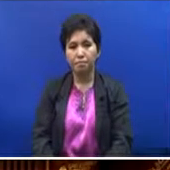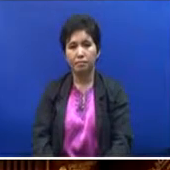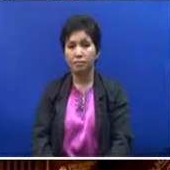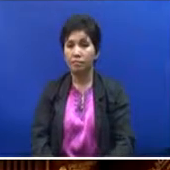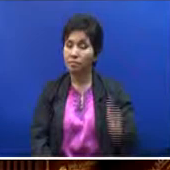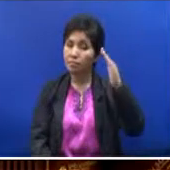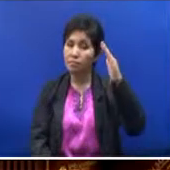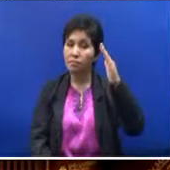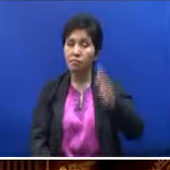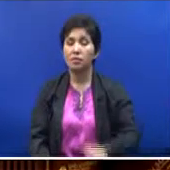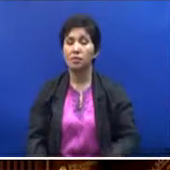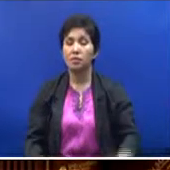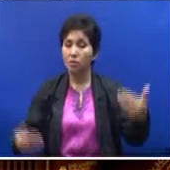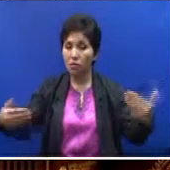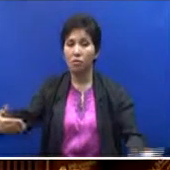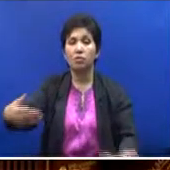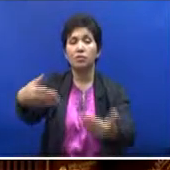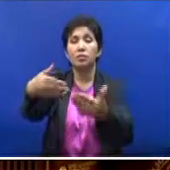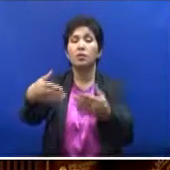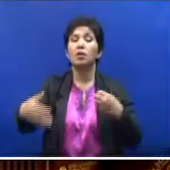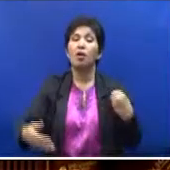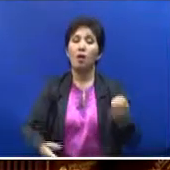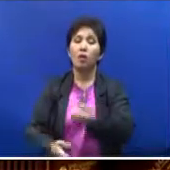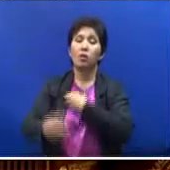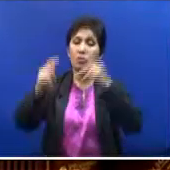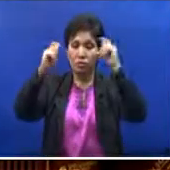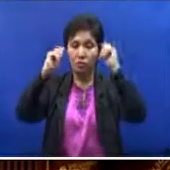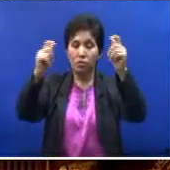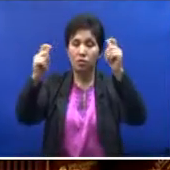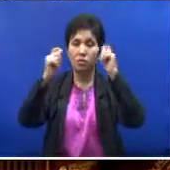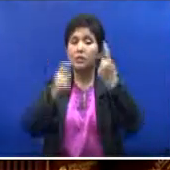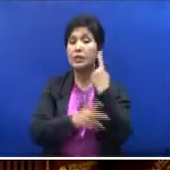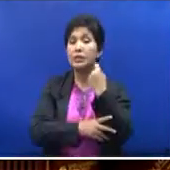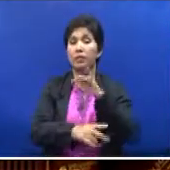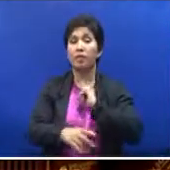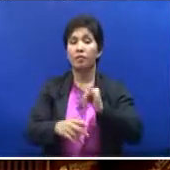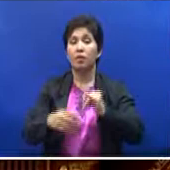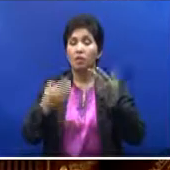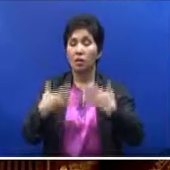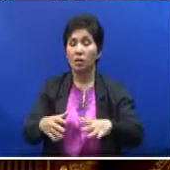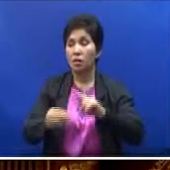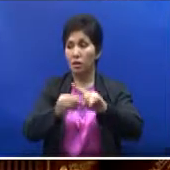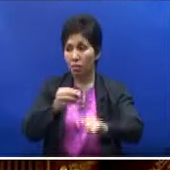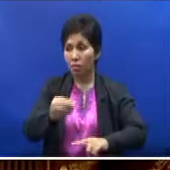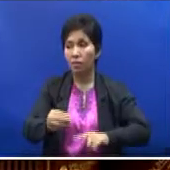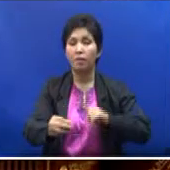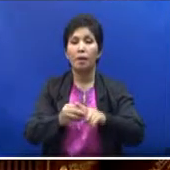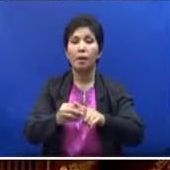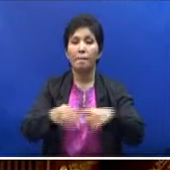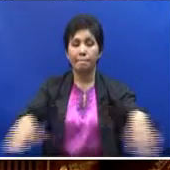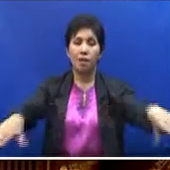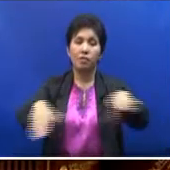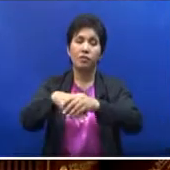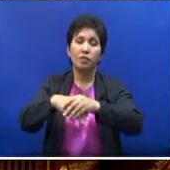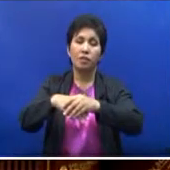Hello learners, so let us continue our tutorial. Okay, so just now I have gone through about the marriage and